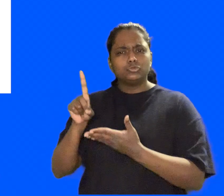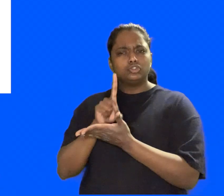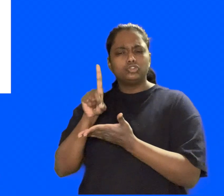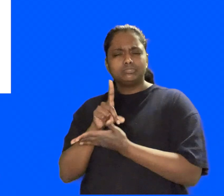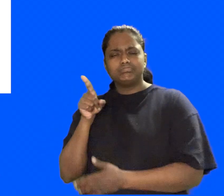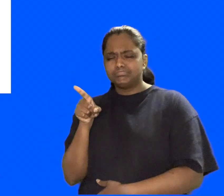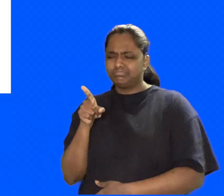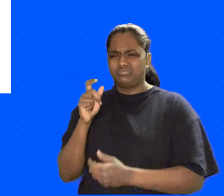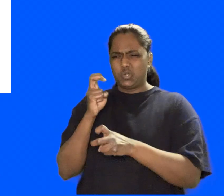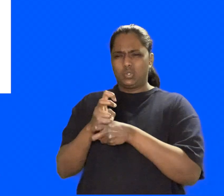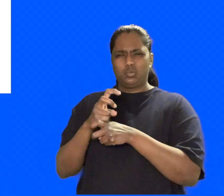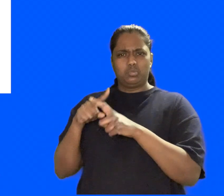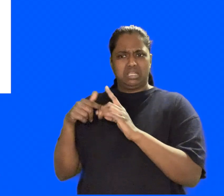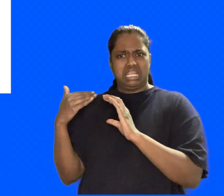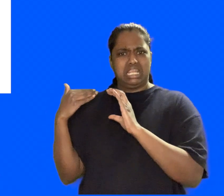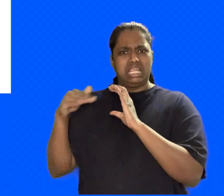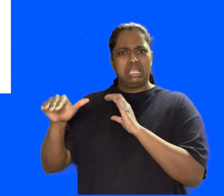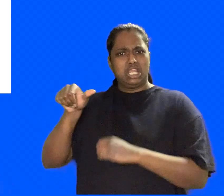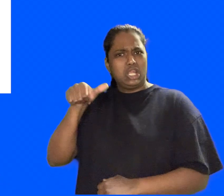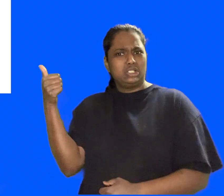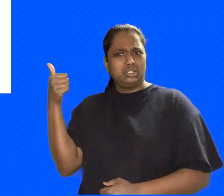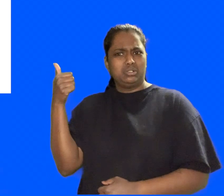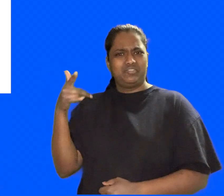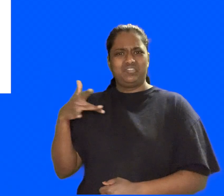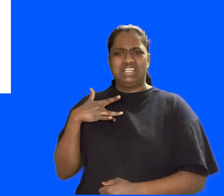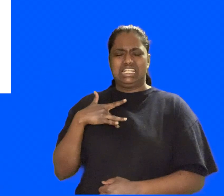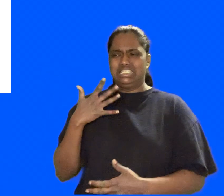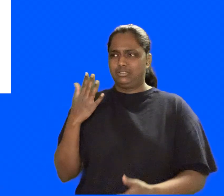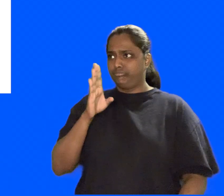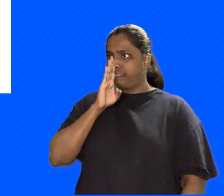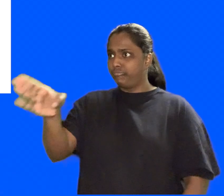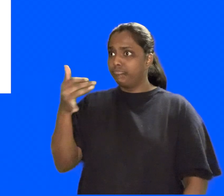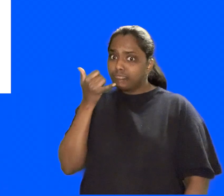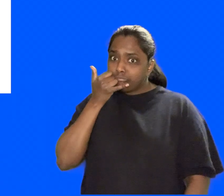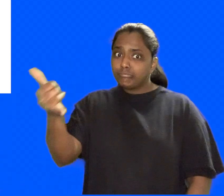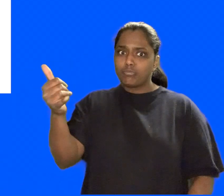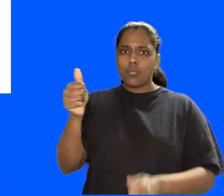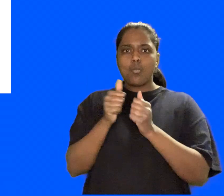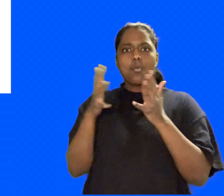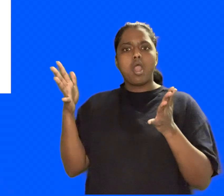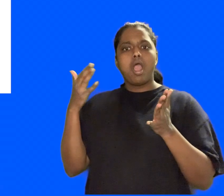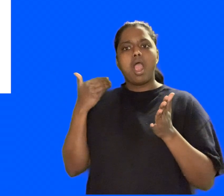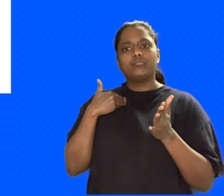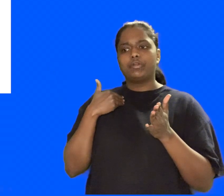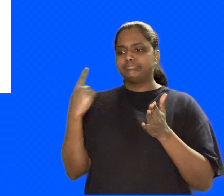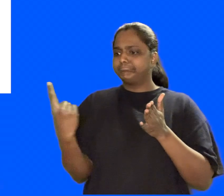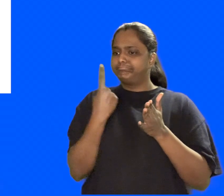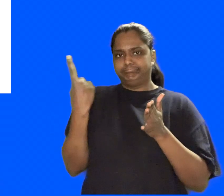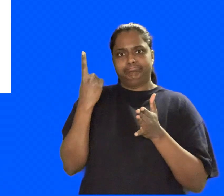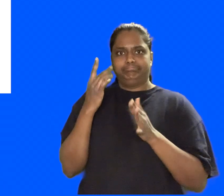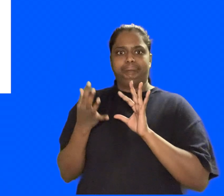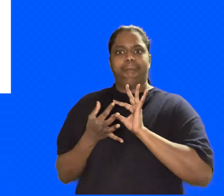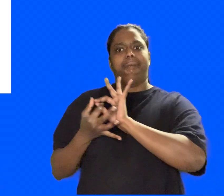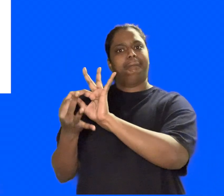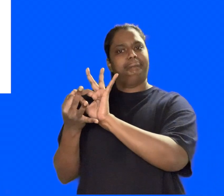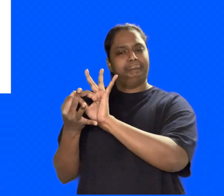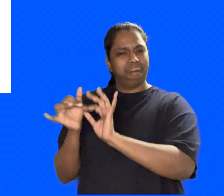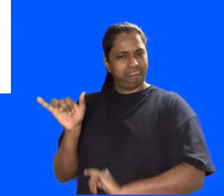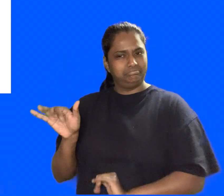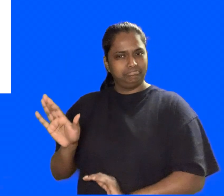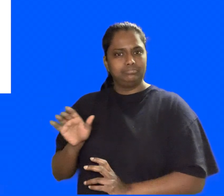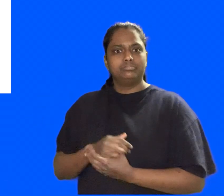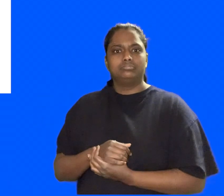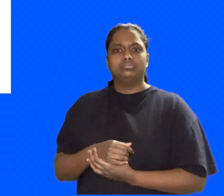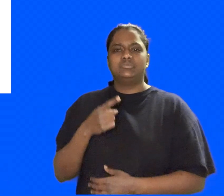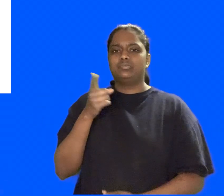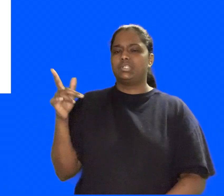At first, Ali lacked an understanding of why others were on the Network Connector directory. It made it hard to email others when she